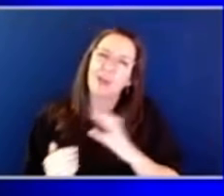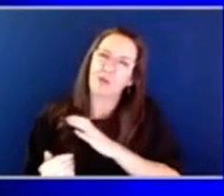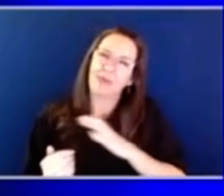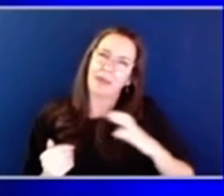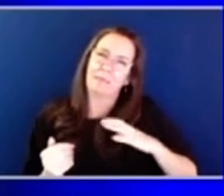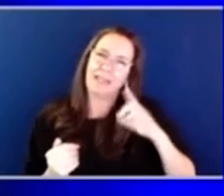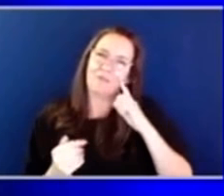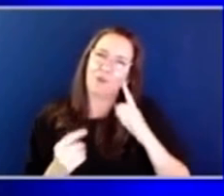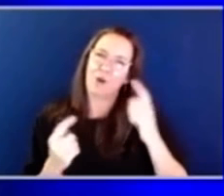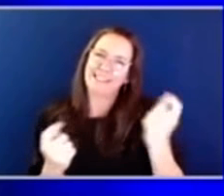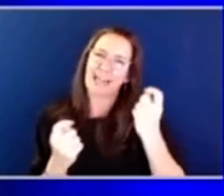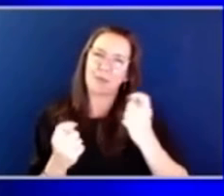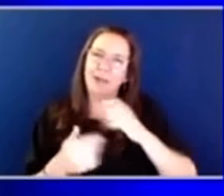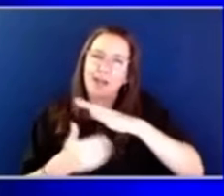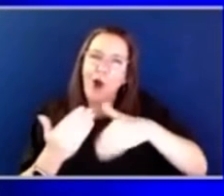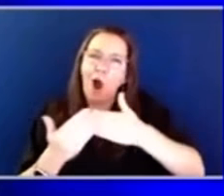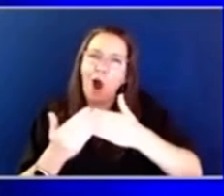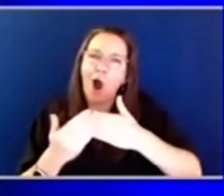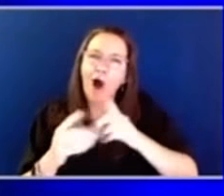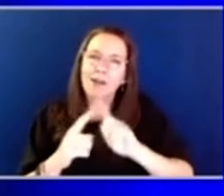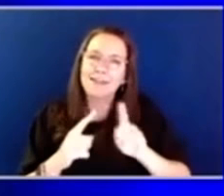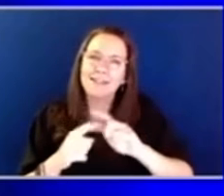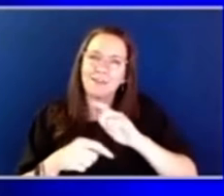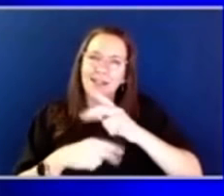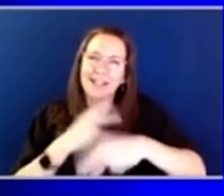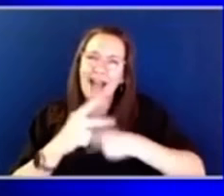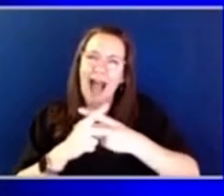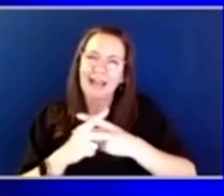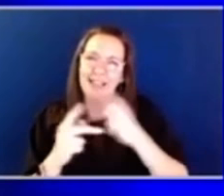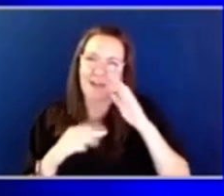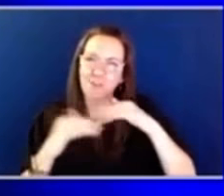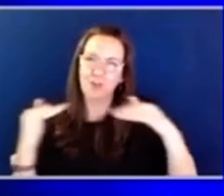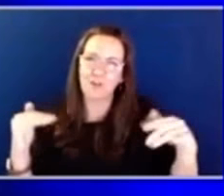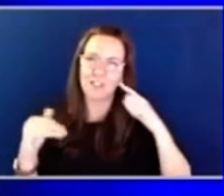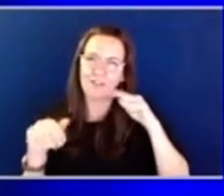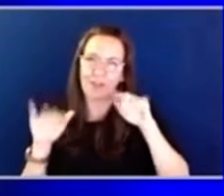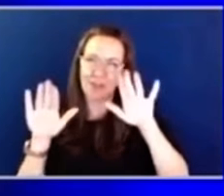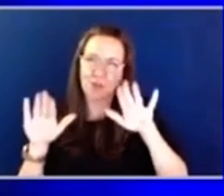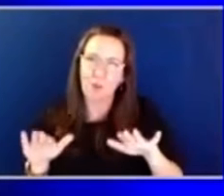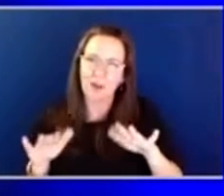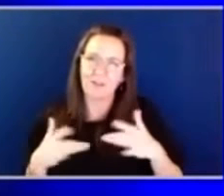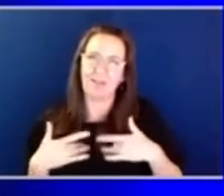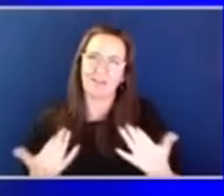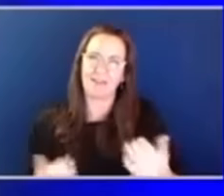I'd like to thank the committee for celebrating all diversity at this wonderful event.